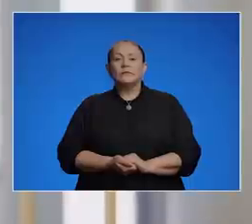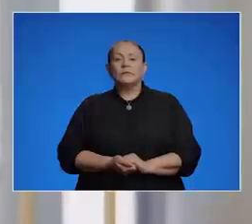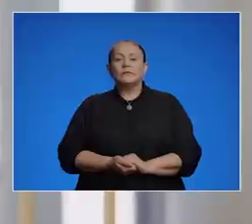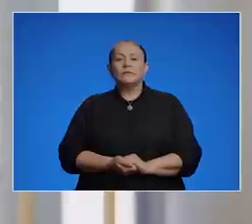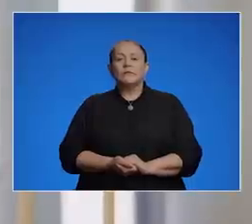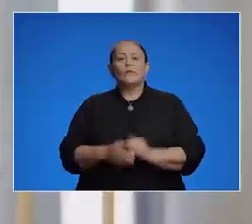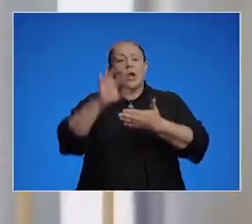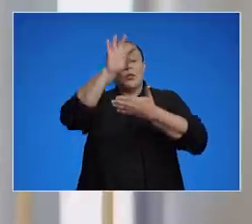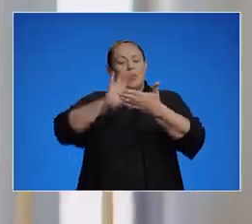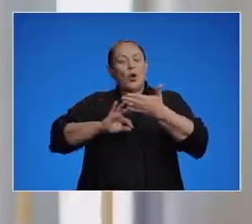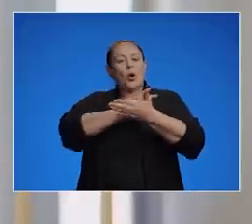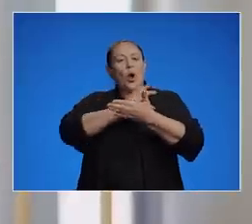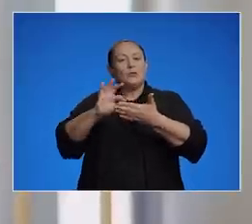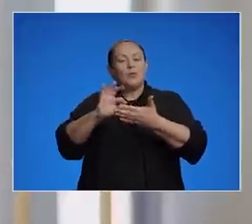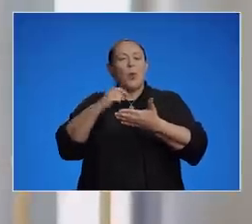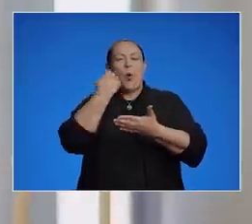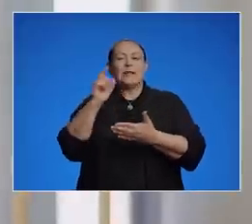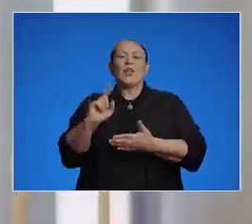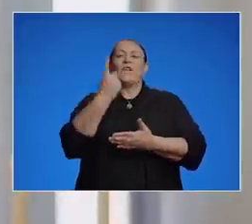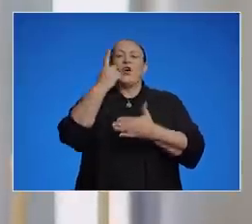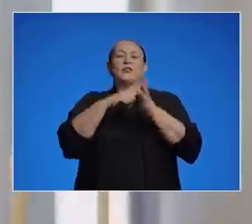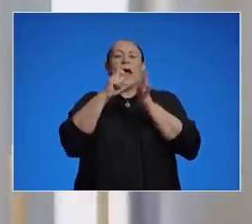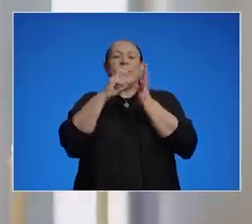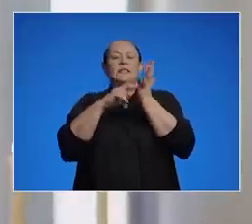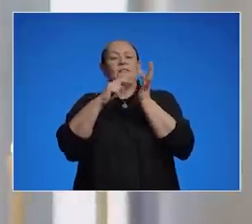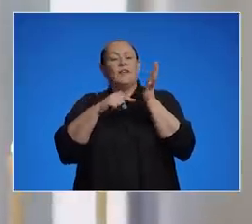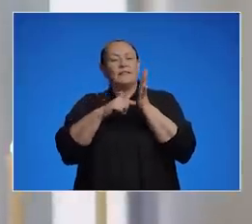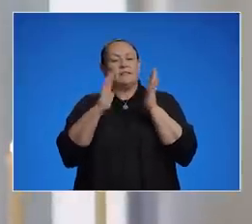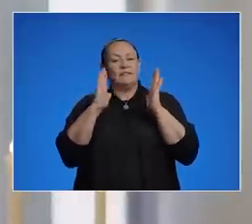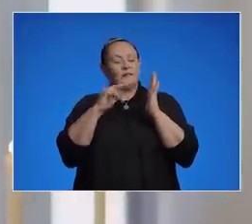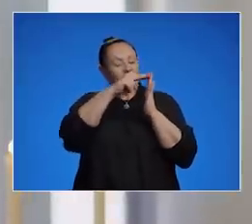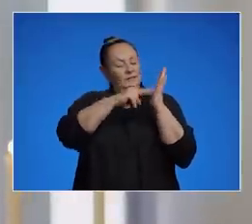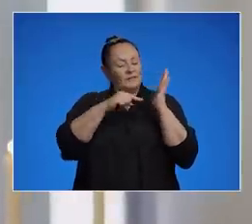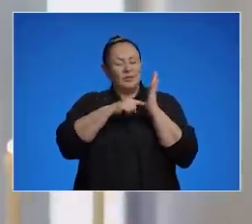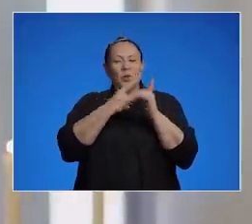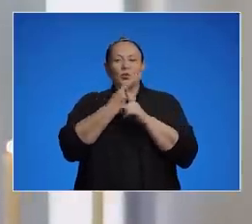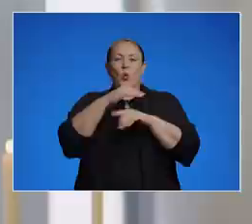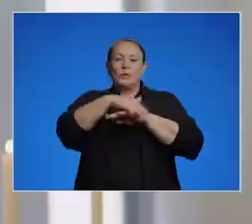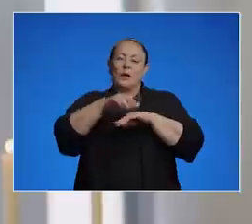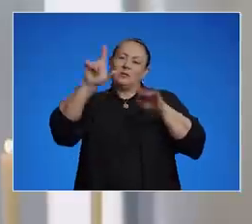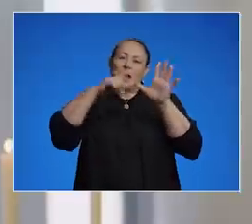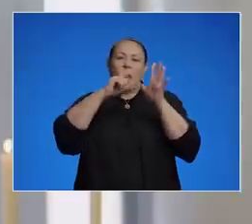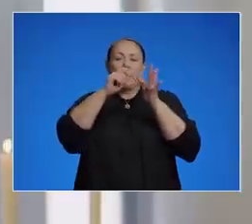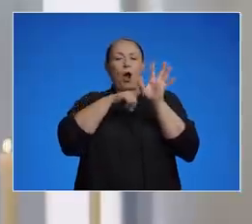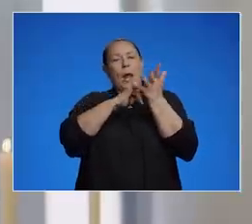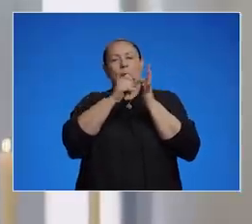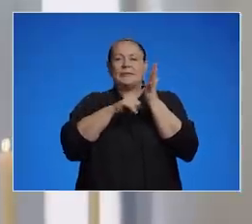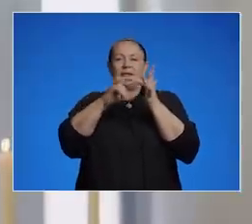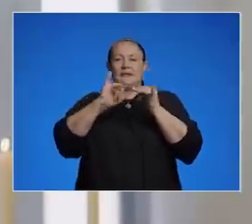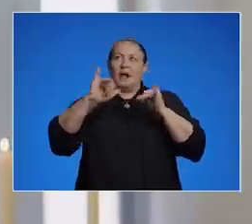Every Gospel of the first Sunday of Advent, the Church always gives us an apocalyptic Gospel.